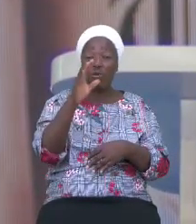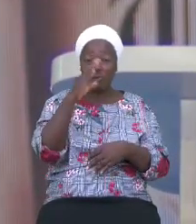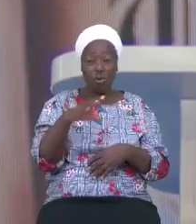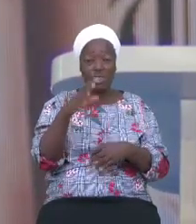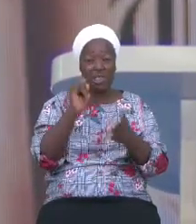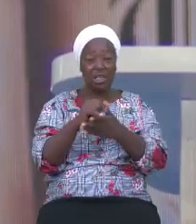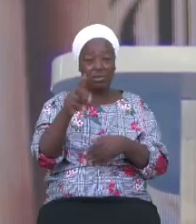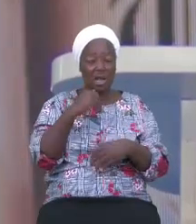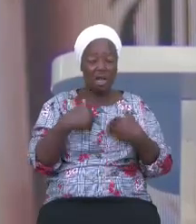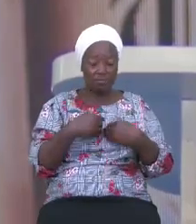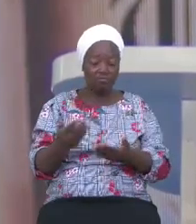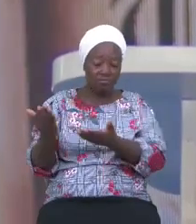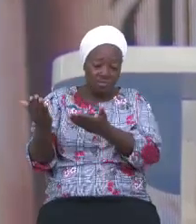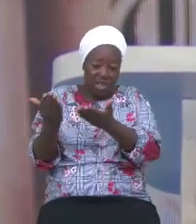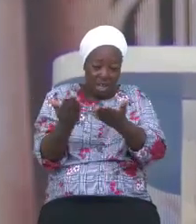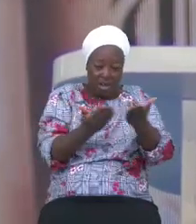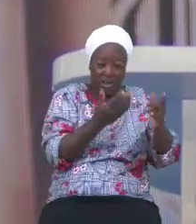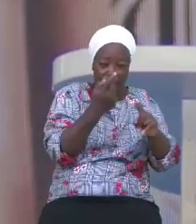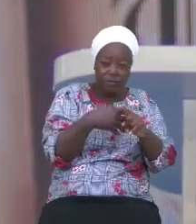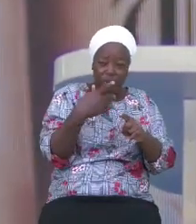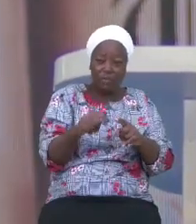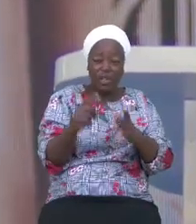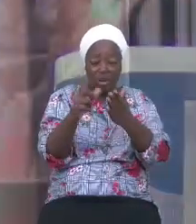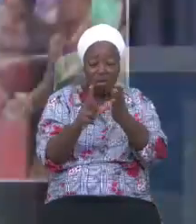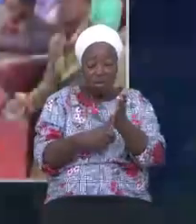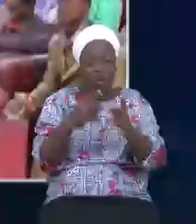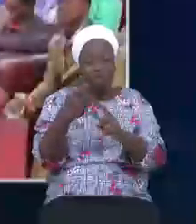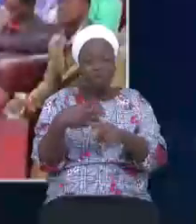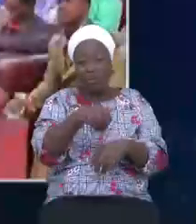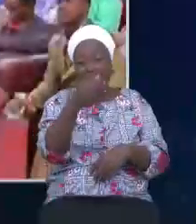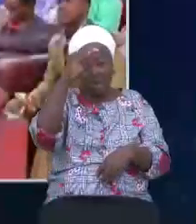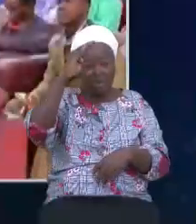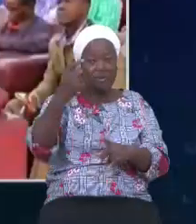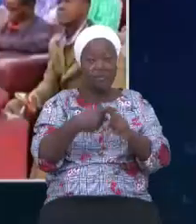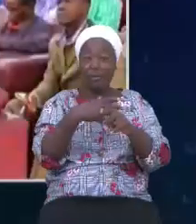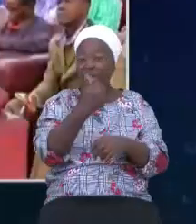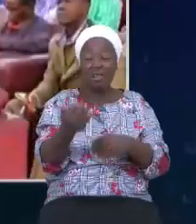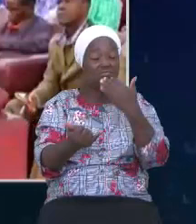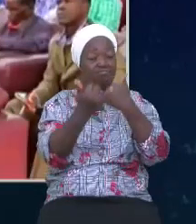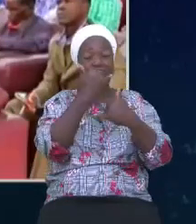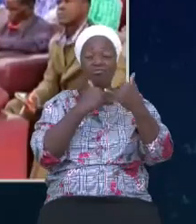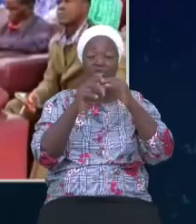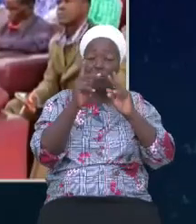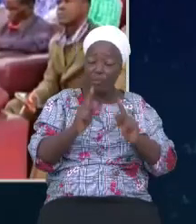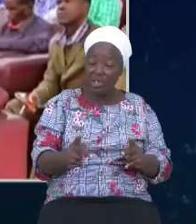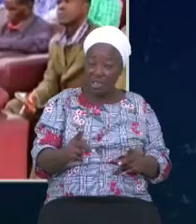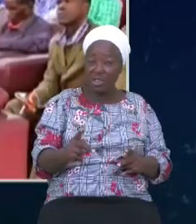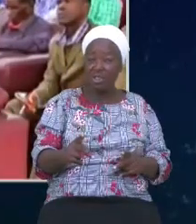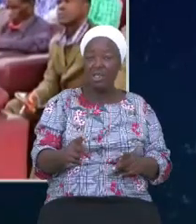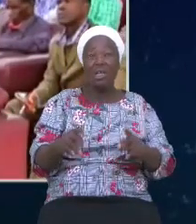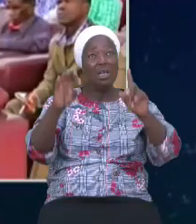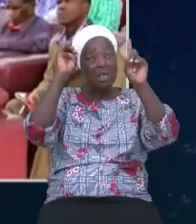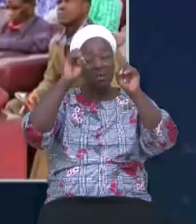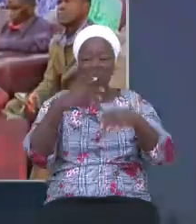borne from the law, from any man, from any offended one, they put something in